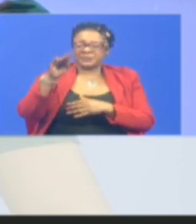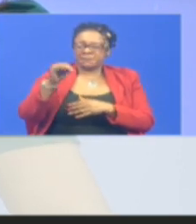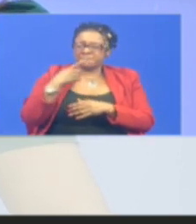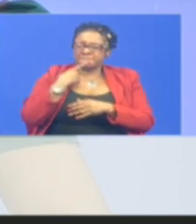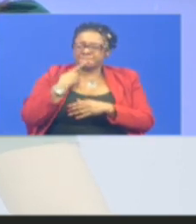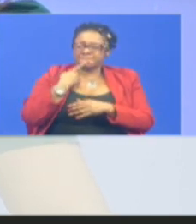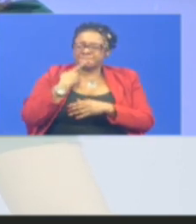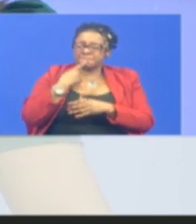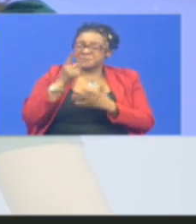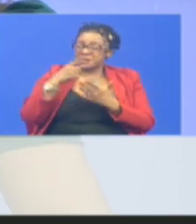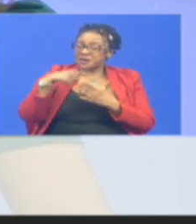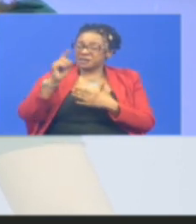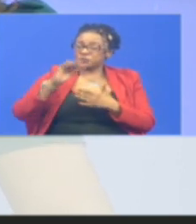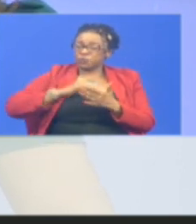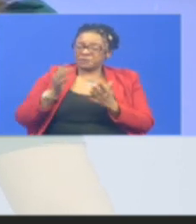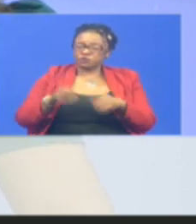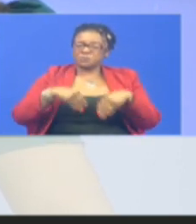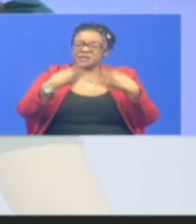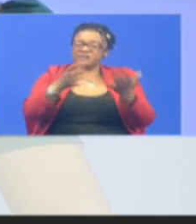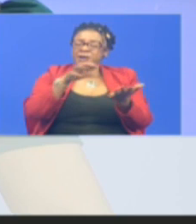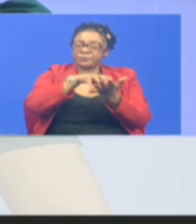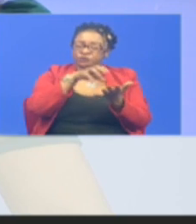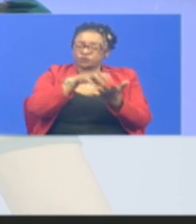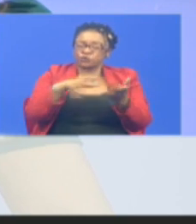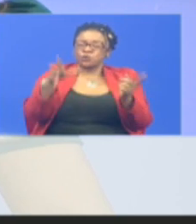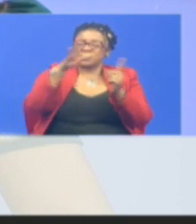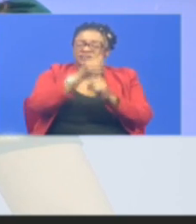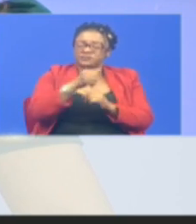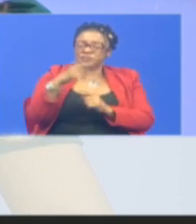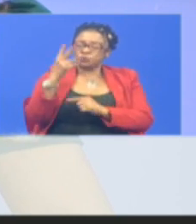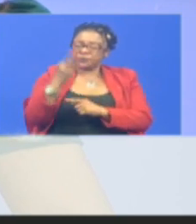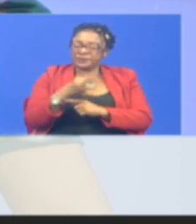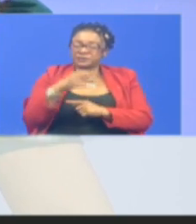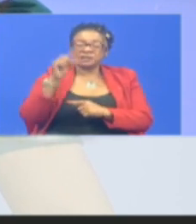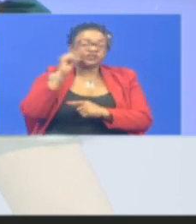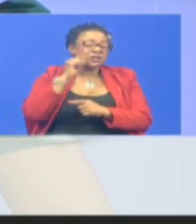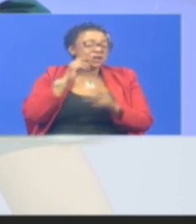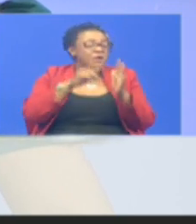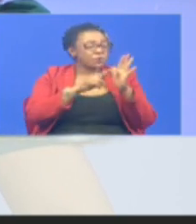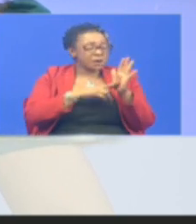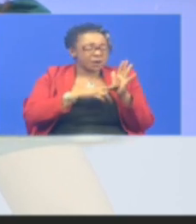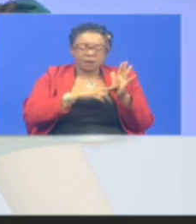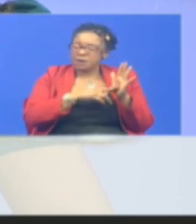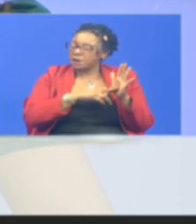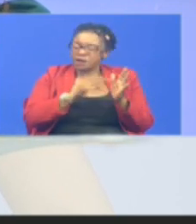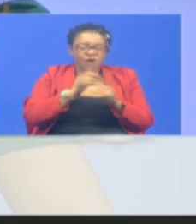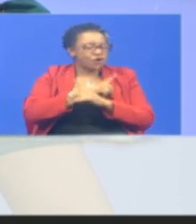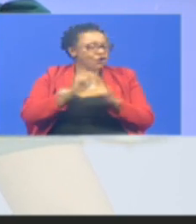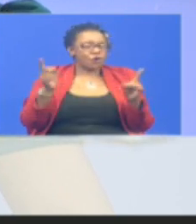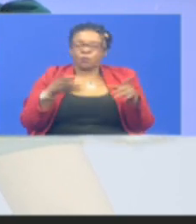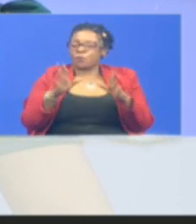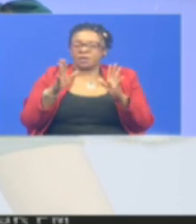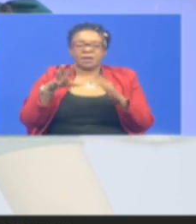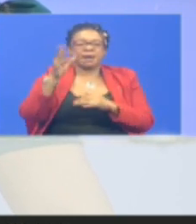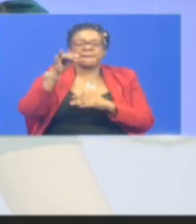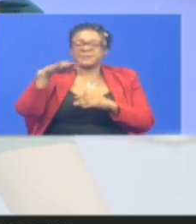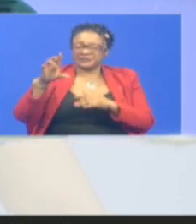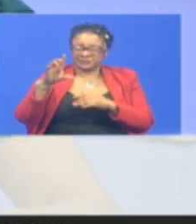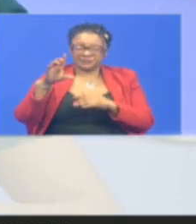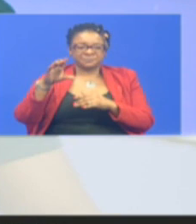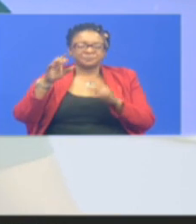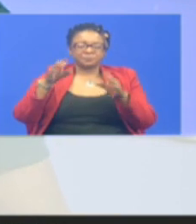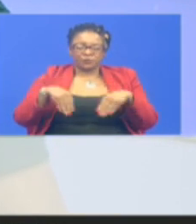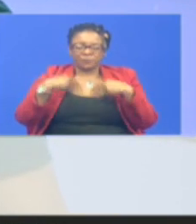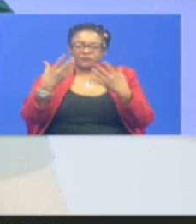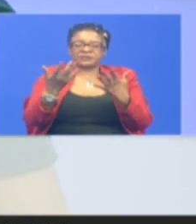to be awarded posts to attain the two-thirds gender rule? No way. IEBC, I believe, provides